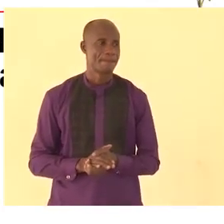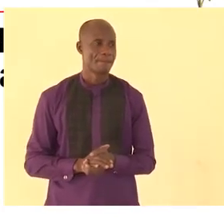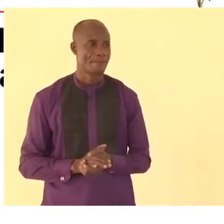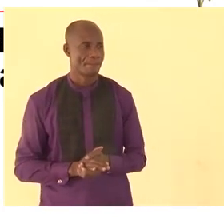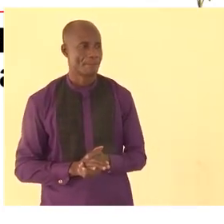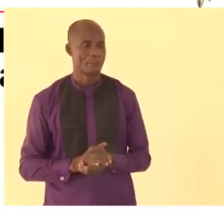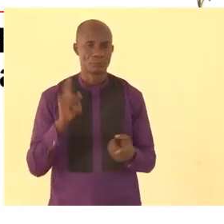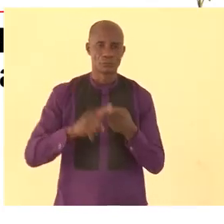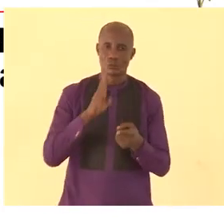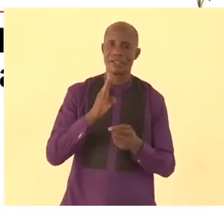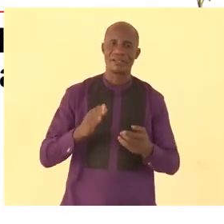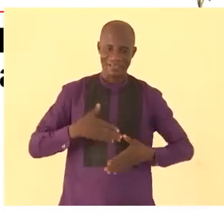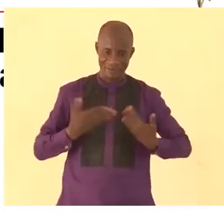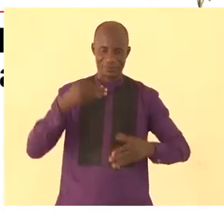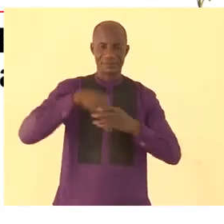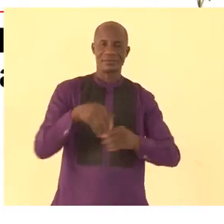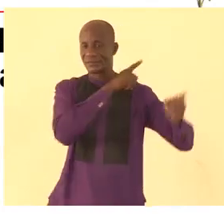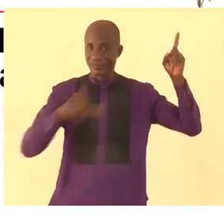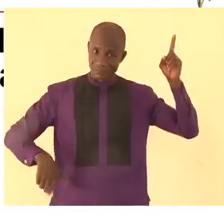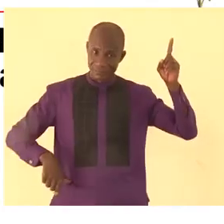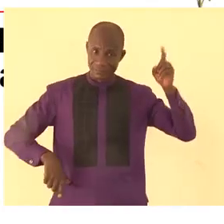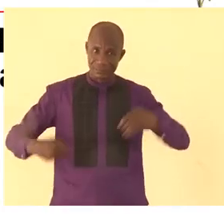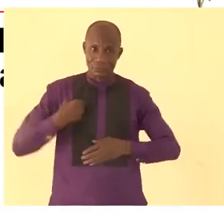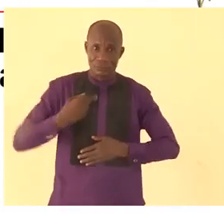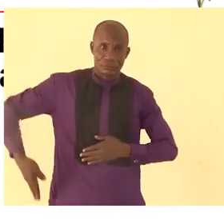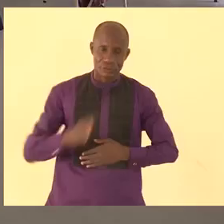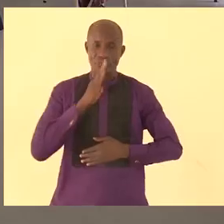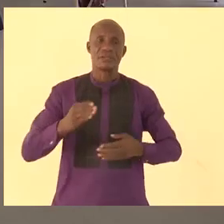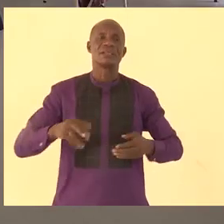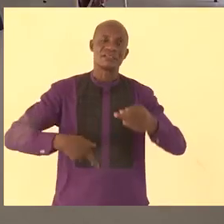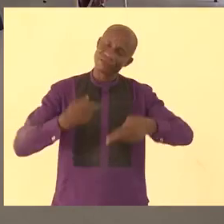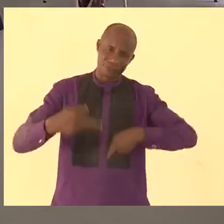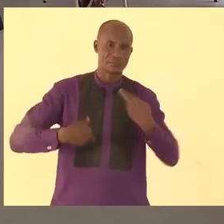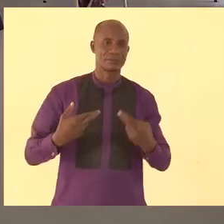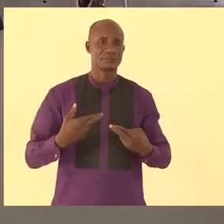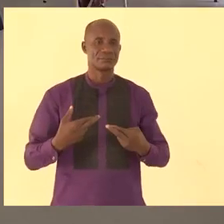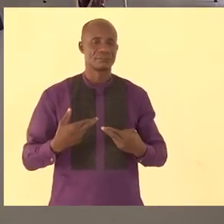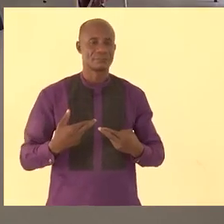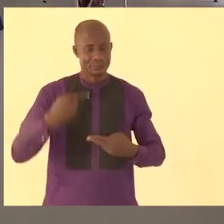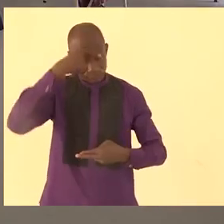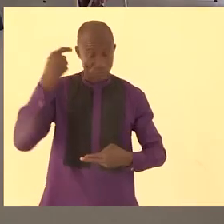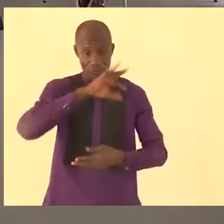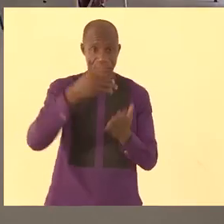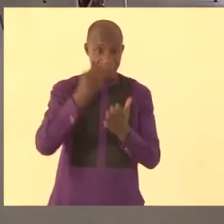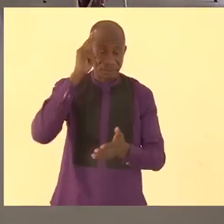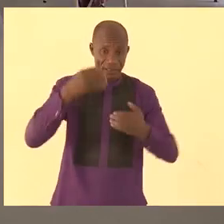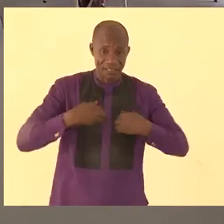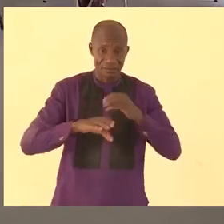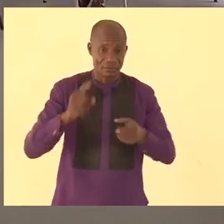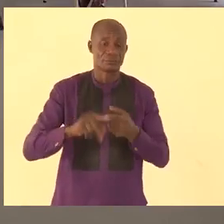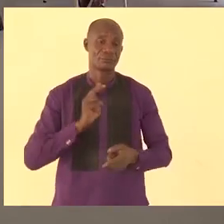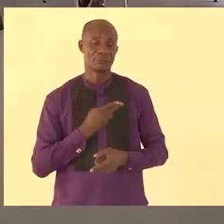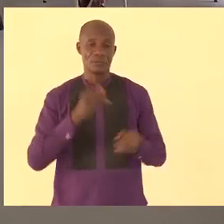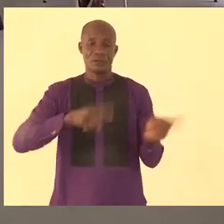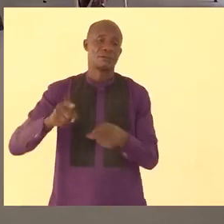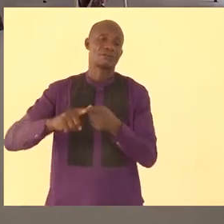To be happy in the Lord means that we should be glad, we should rejoice because of everything that he has done for us. According